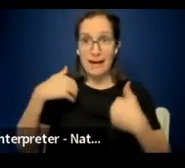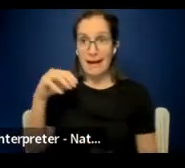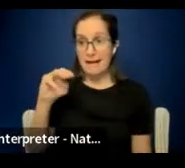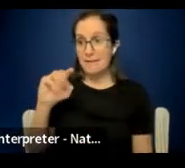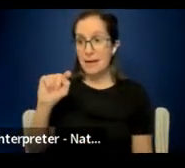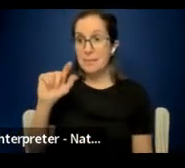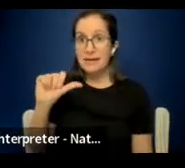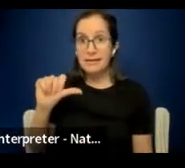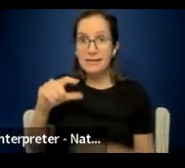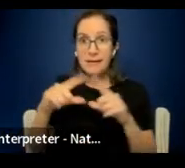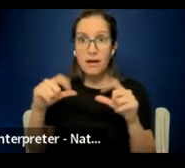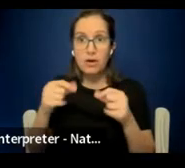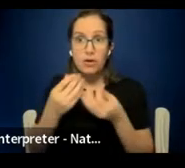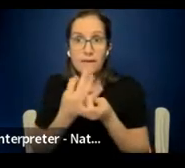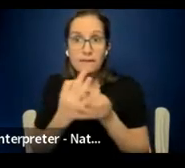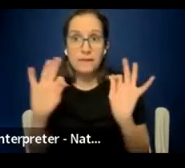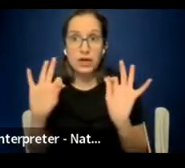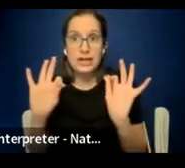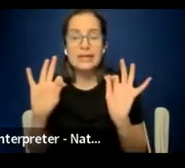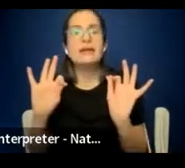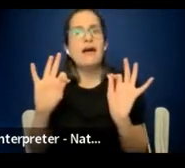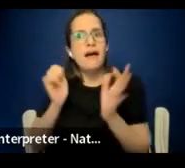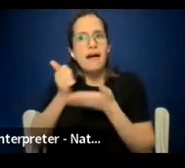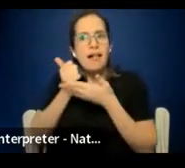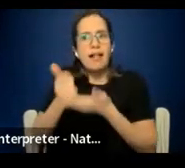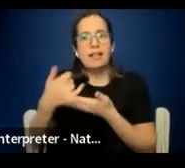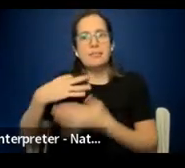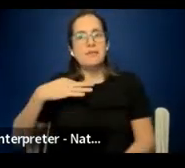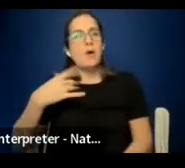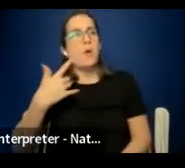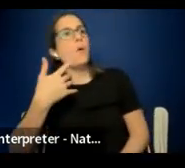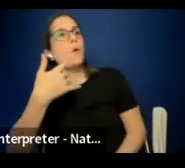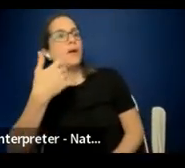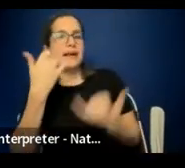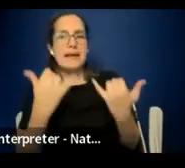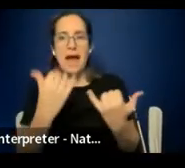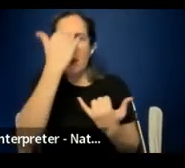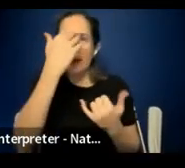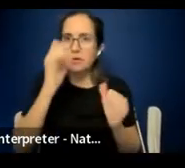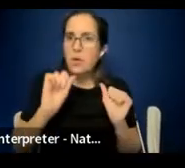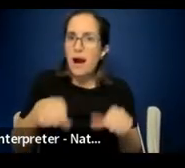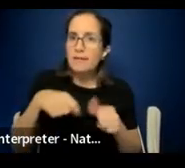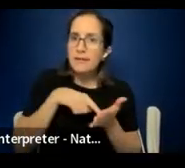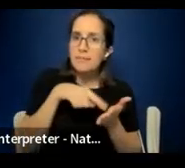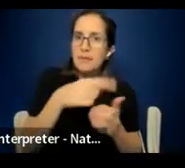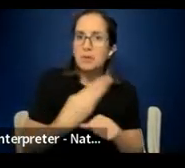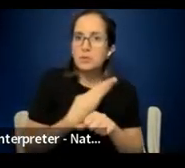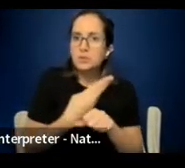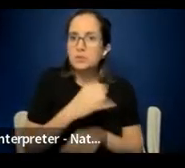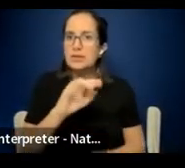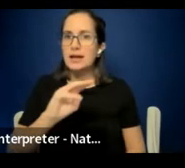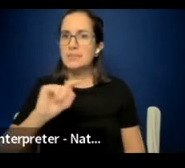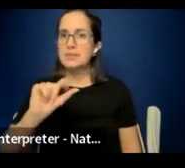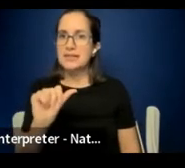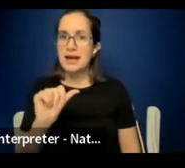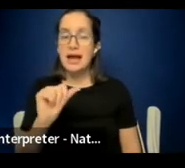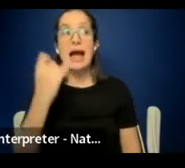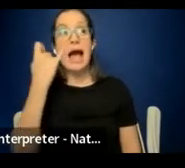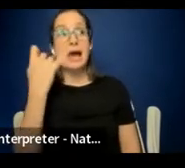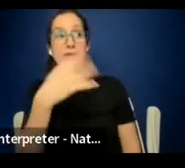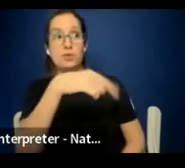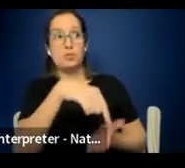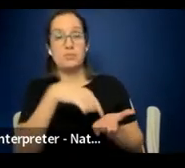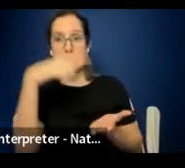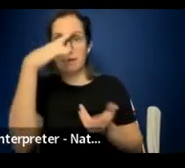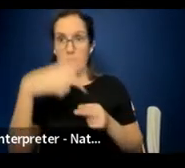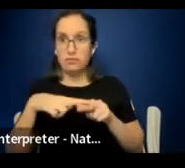I don't know if I'm able to do that. I can't pay for that Metro card. But, you know, if it's paid for, I can volunteer for this. I